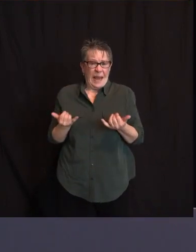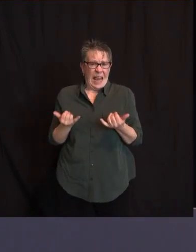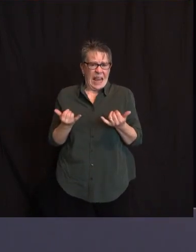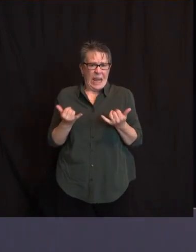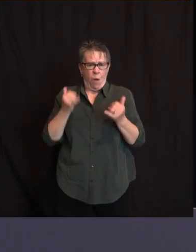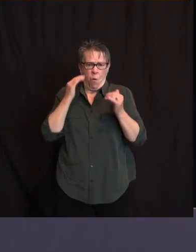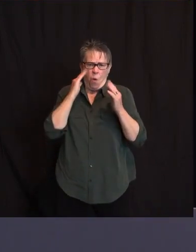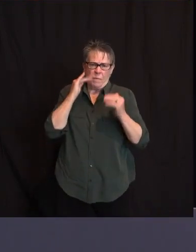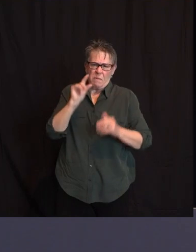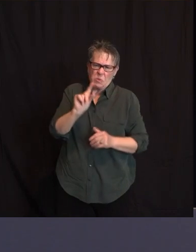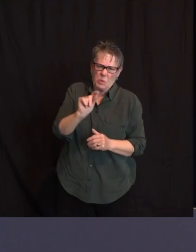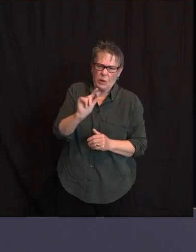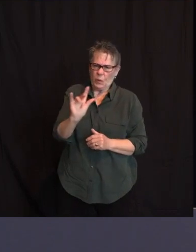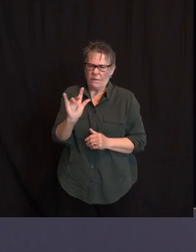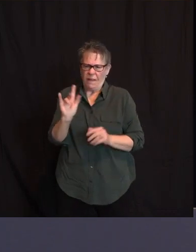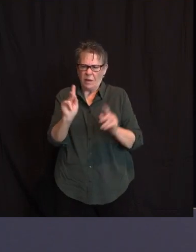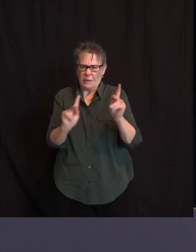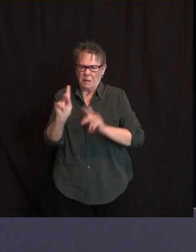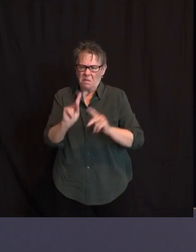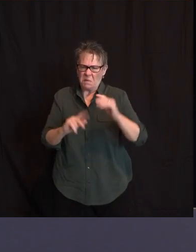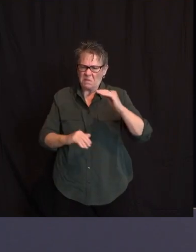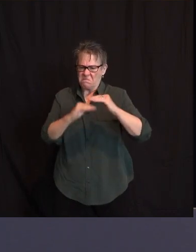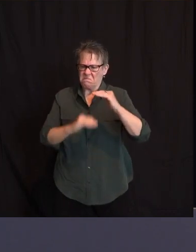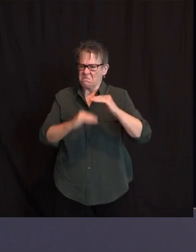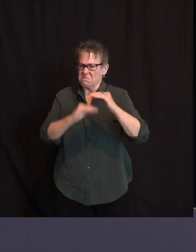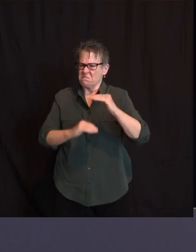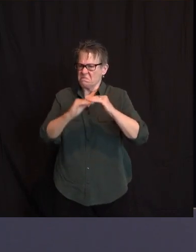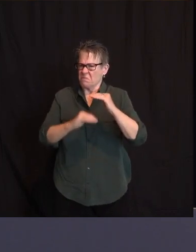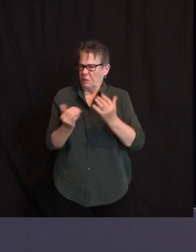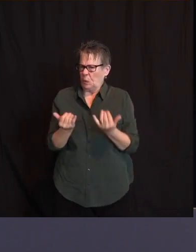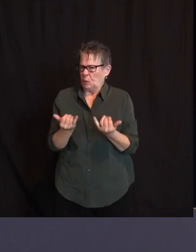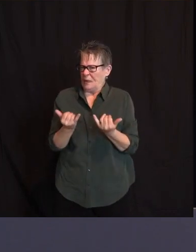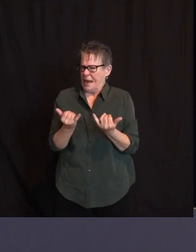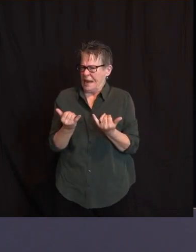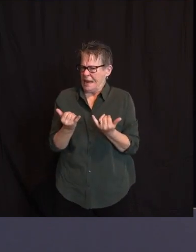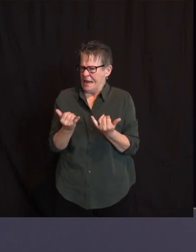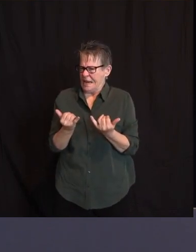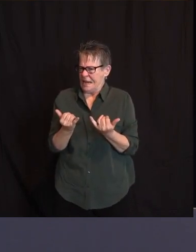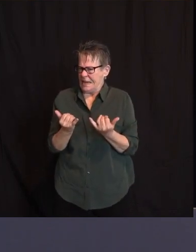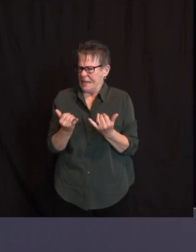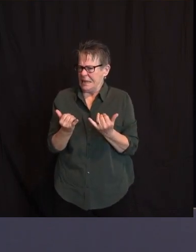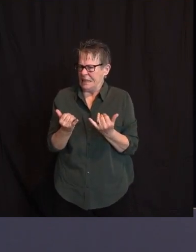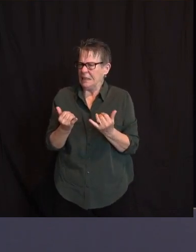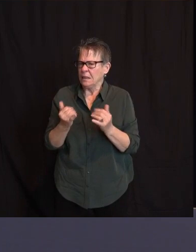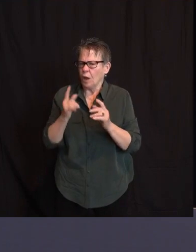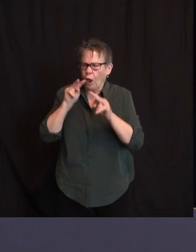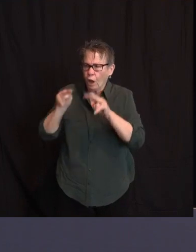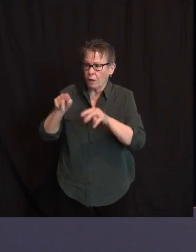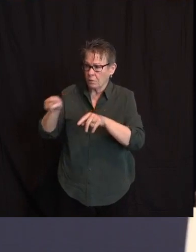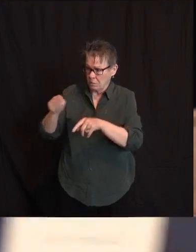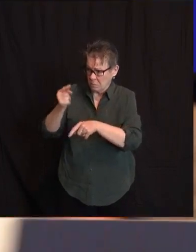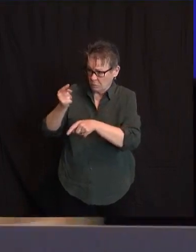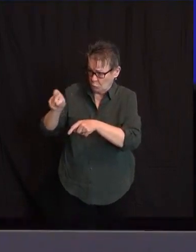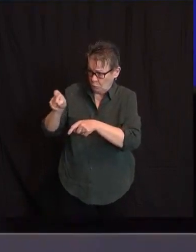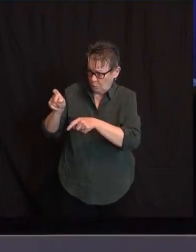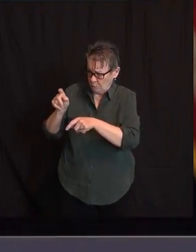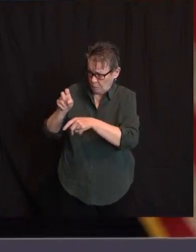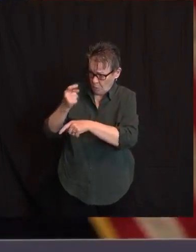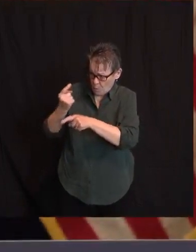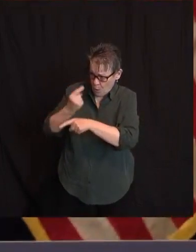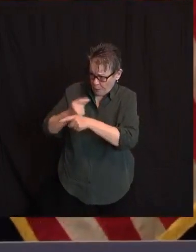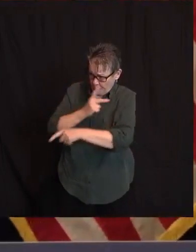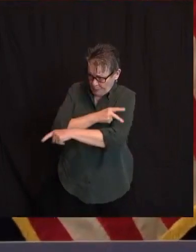that identify the specific types of patients that are appropriate to come in. So we hope between 20 and 25. And just for the